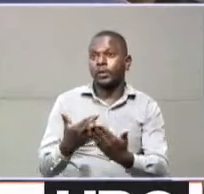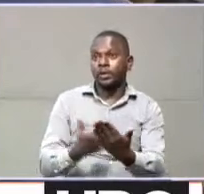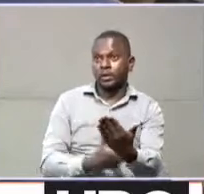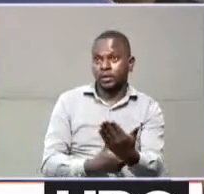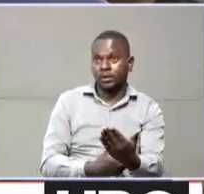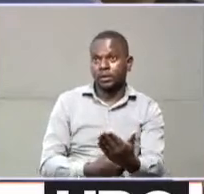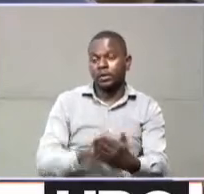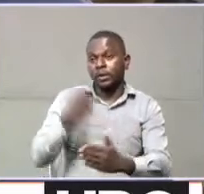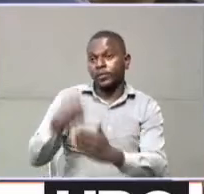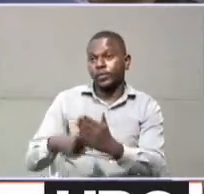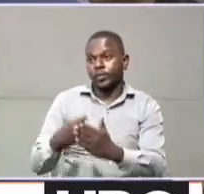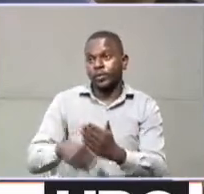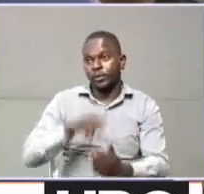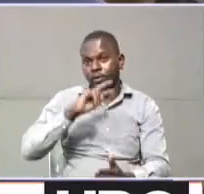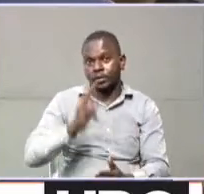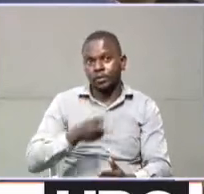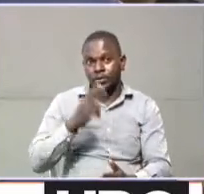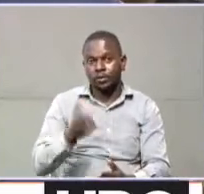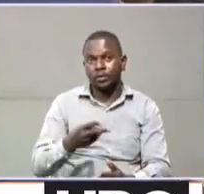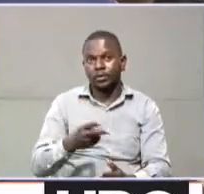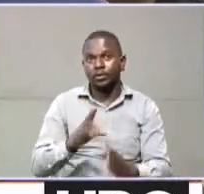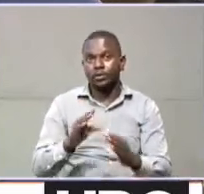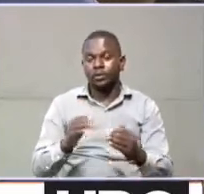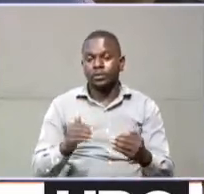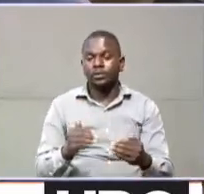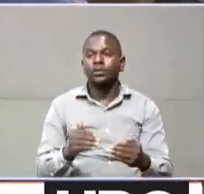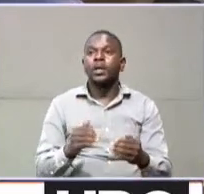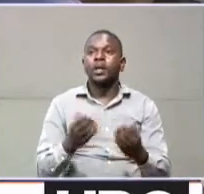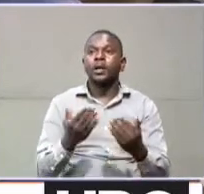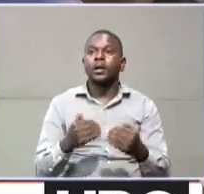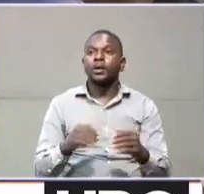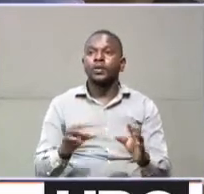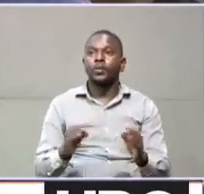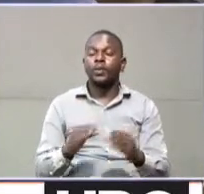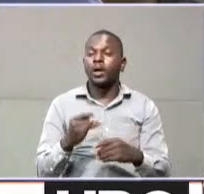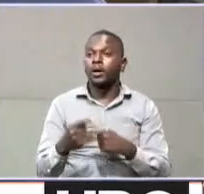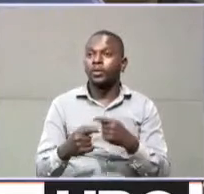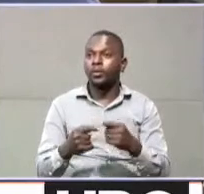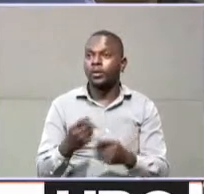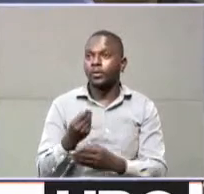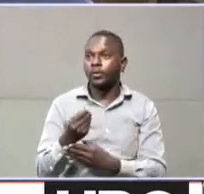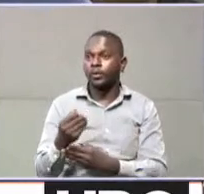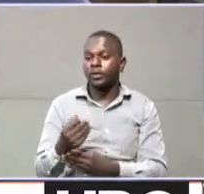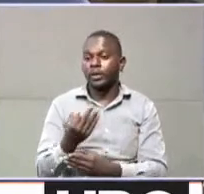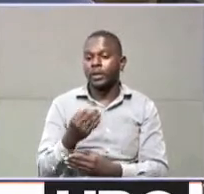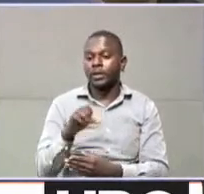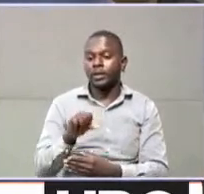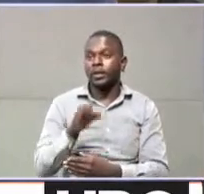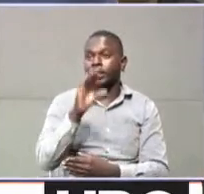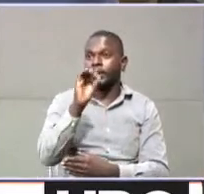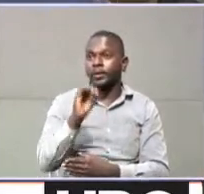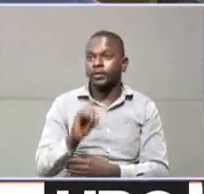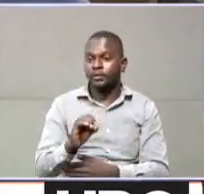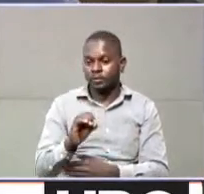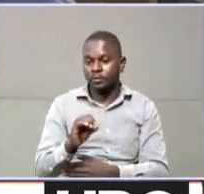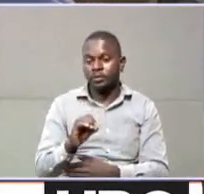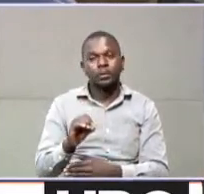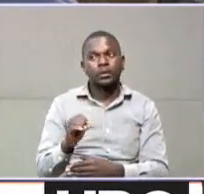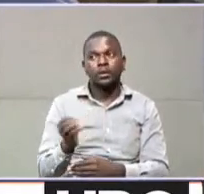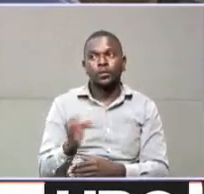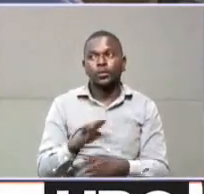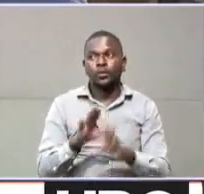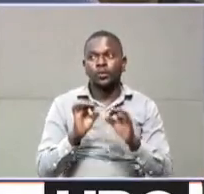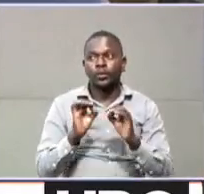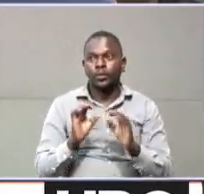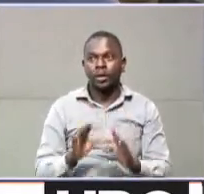they are charging 2000 for registration and those who did not have money who are the 39 percent were not recruited